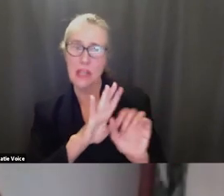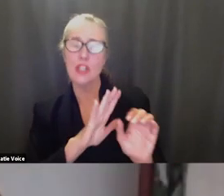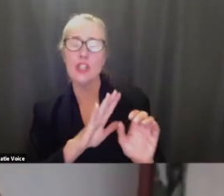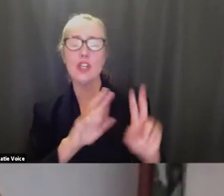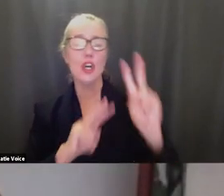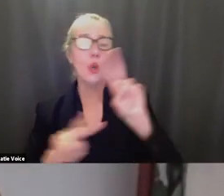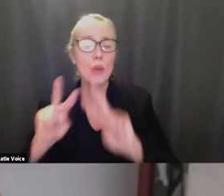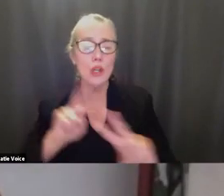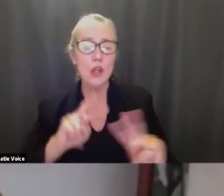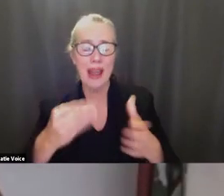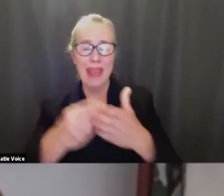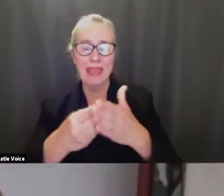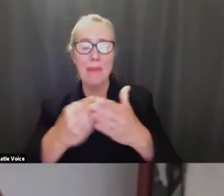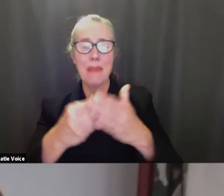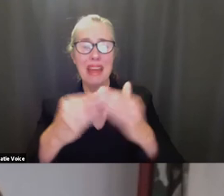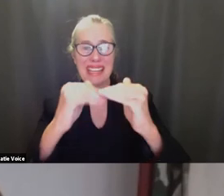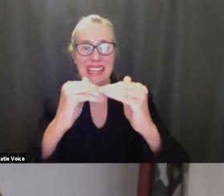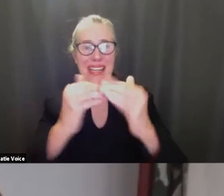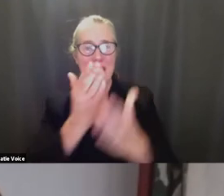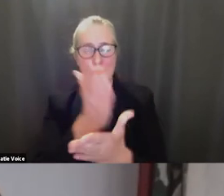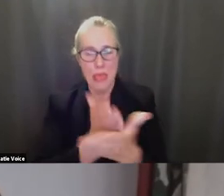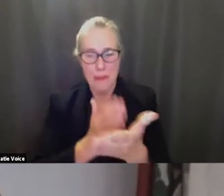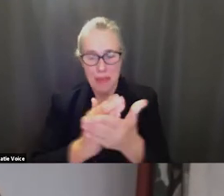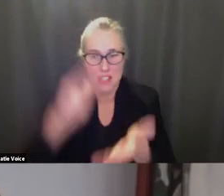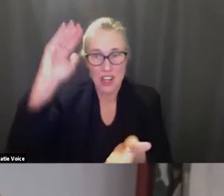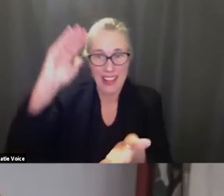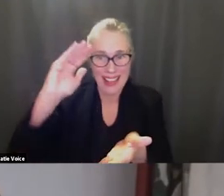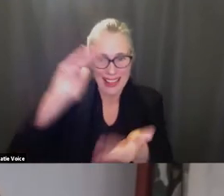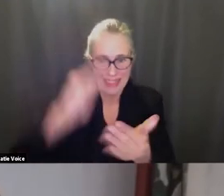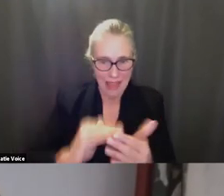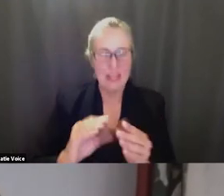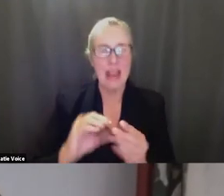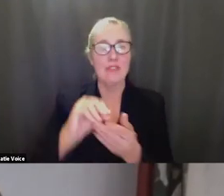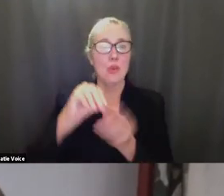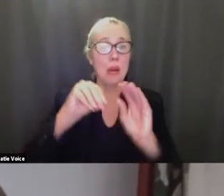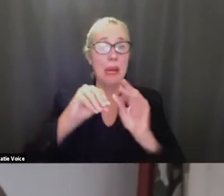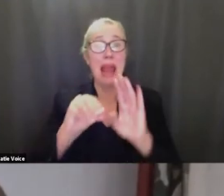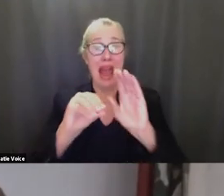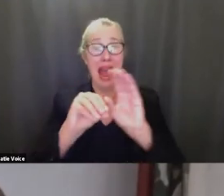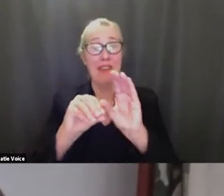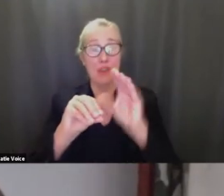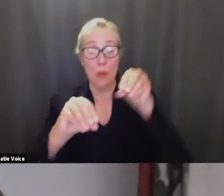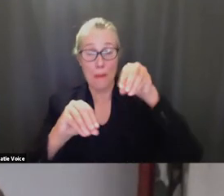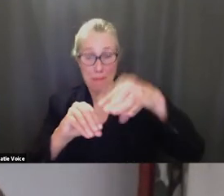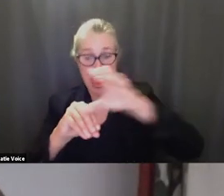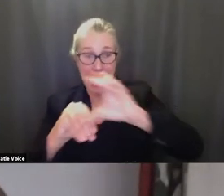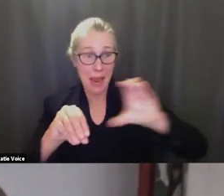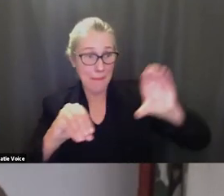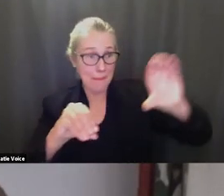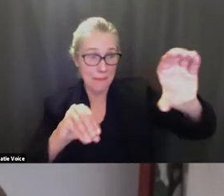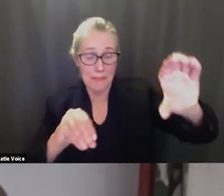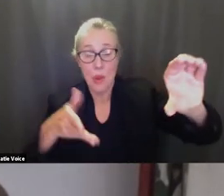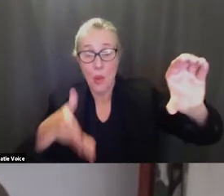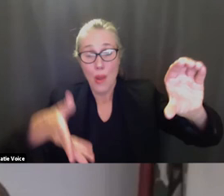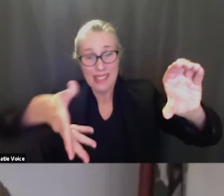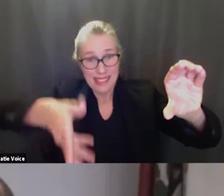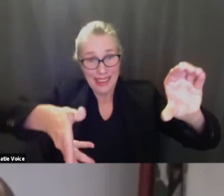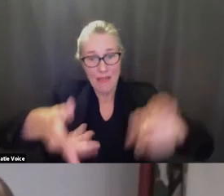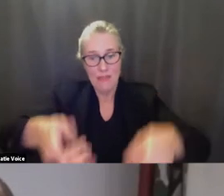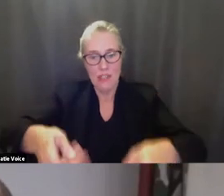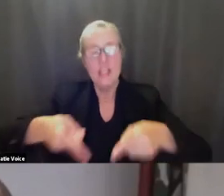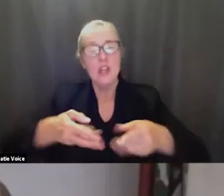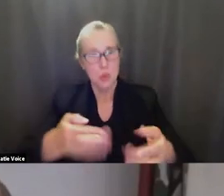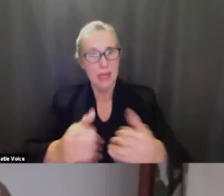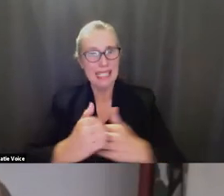balance uh that is left over and send a report to the board great thank you and and include uh a position